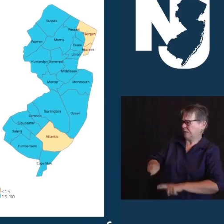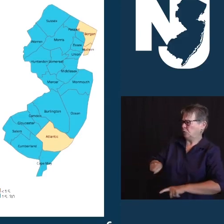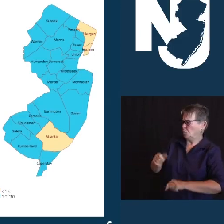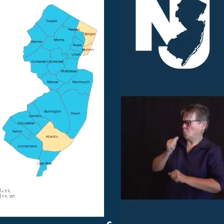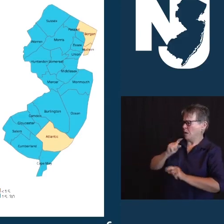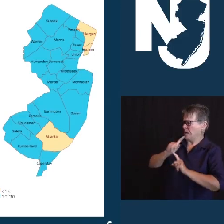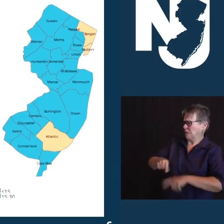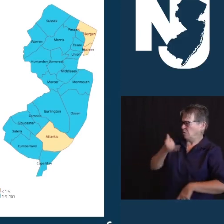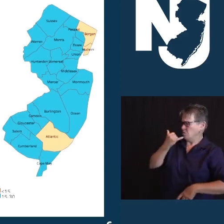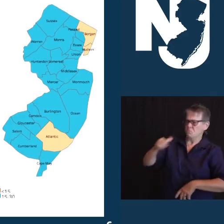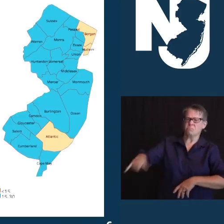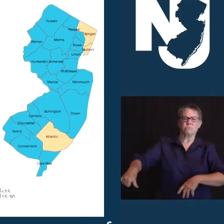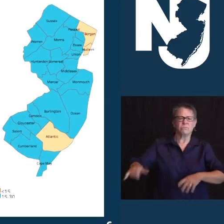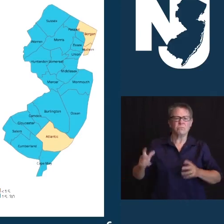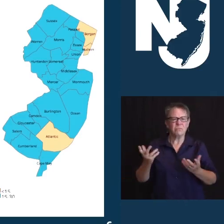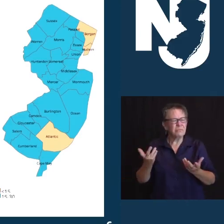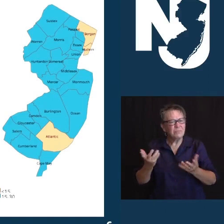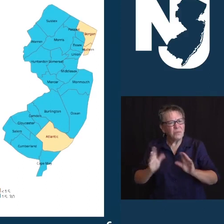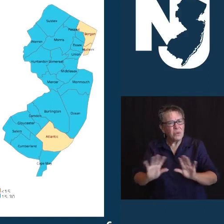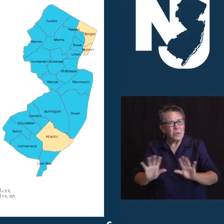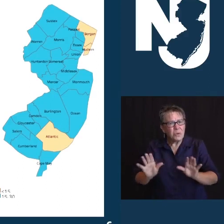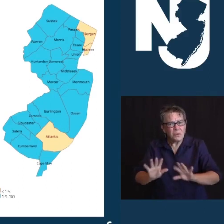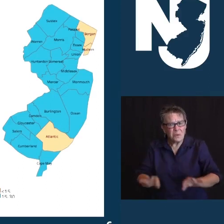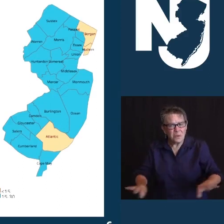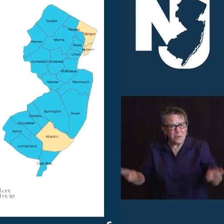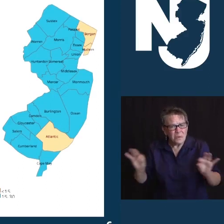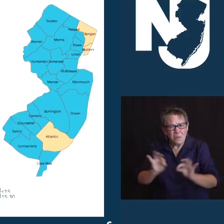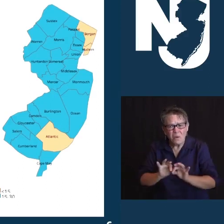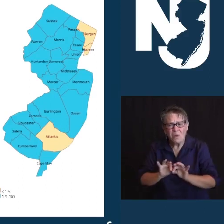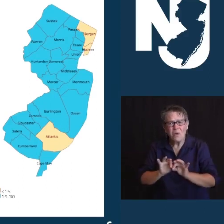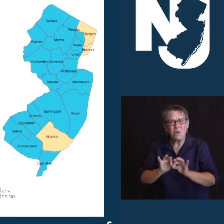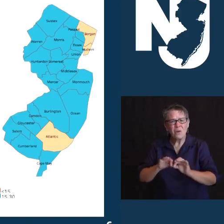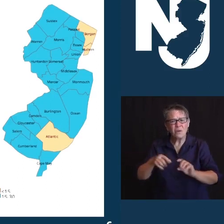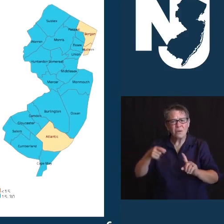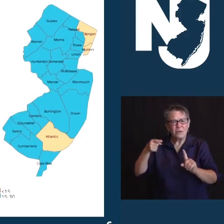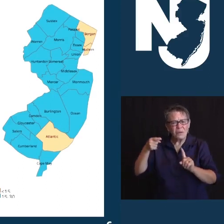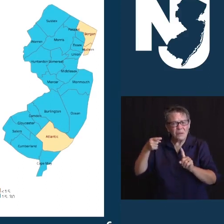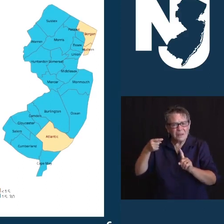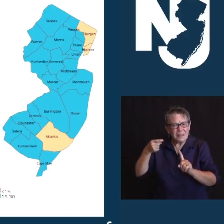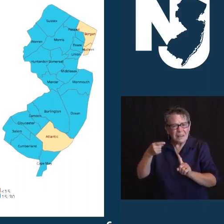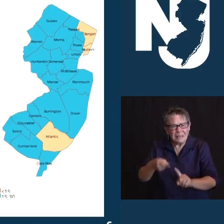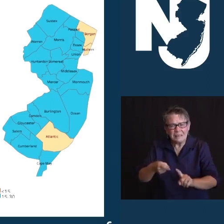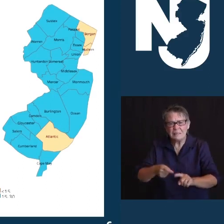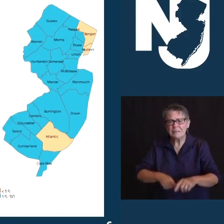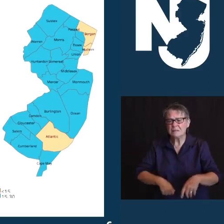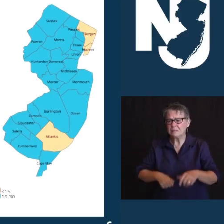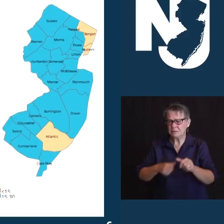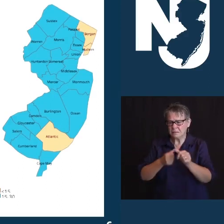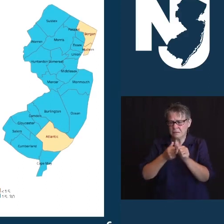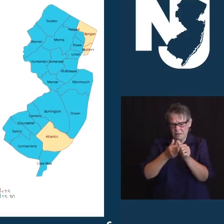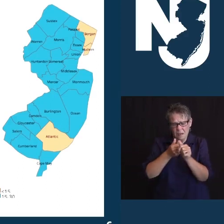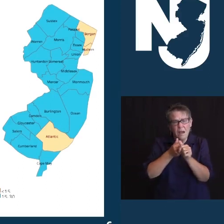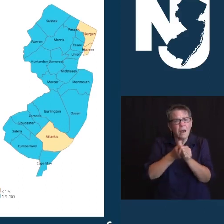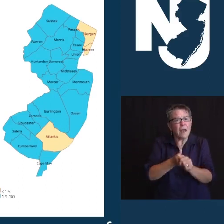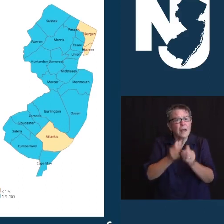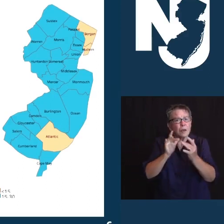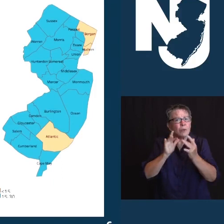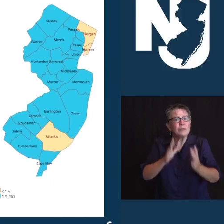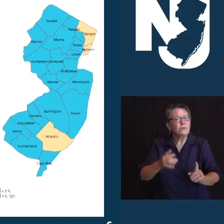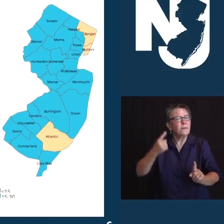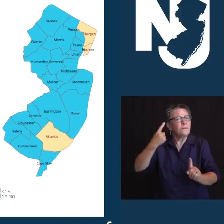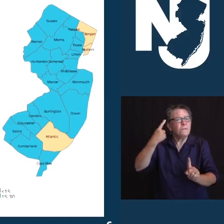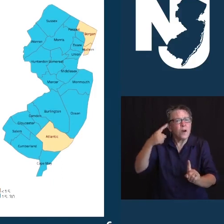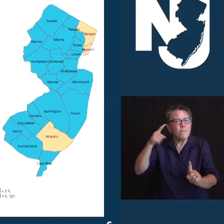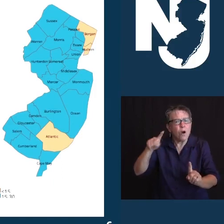contact tracers only care about protecting public health. They care about protecting you and